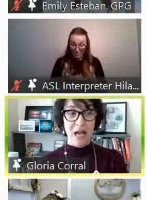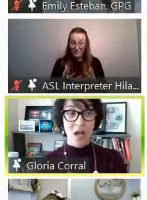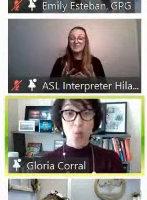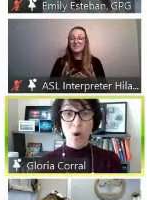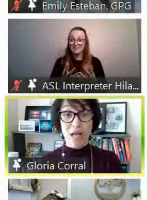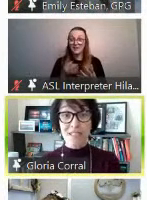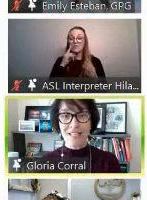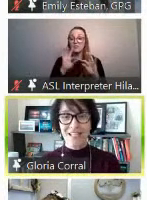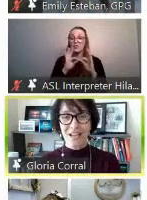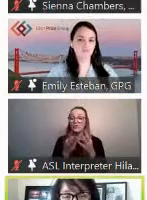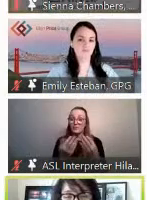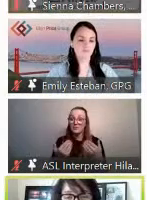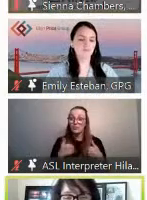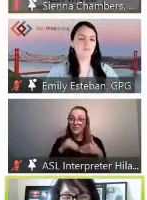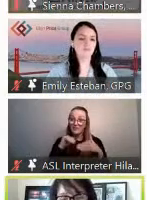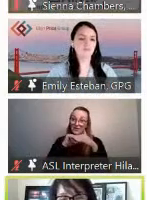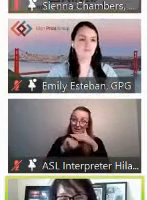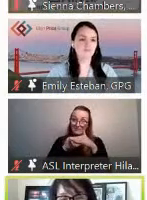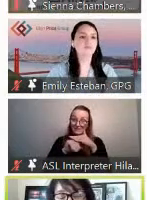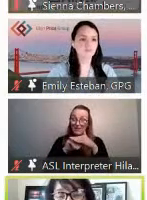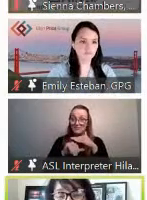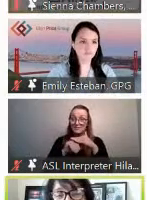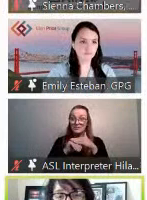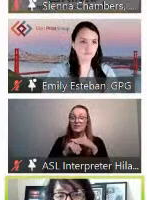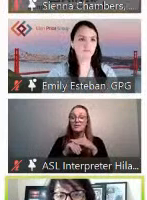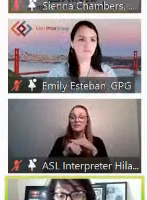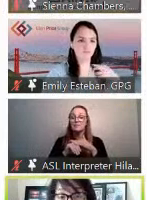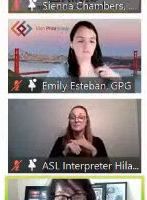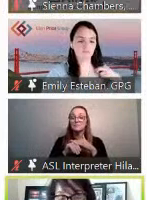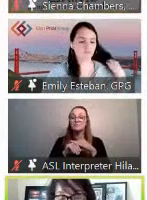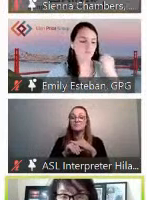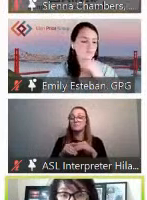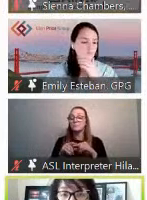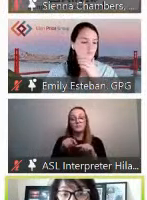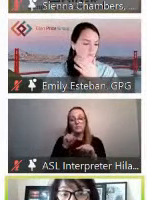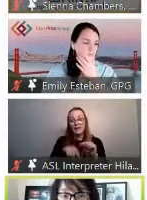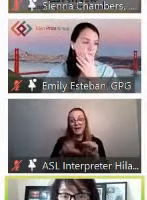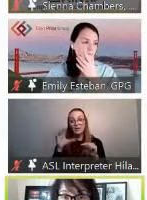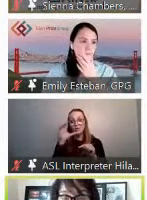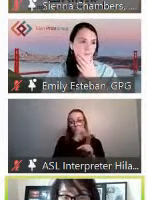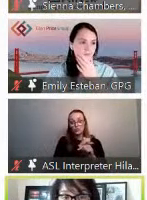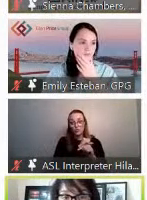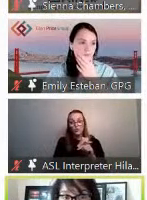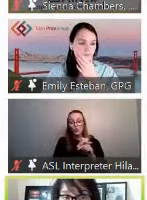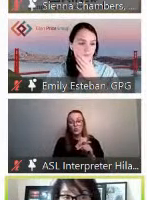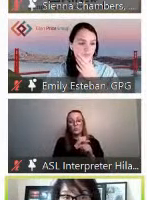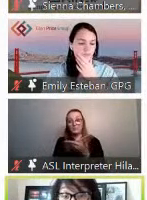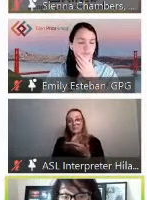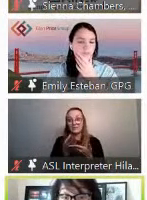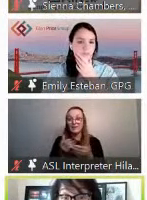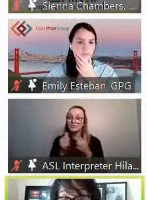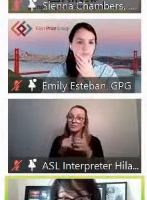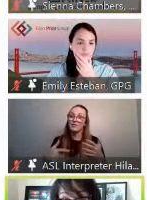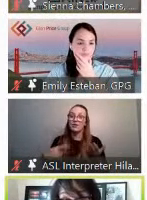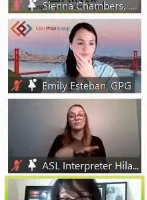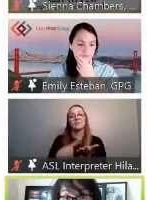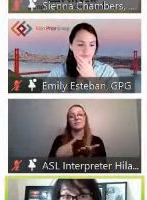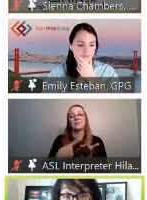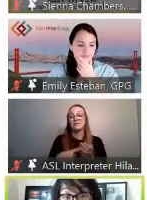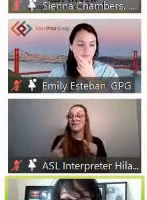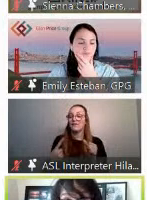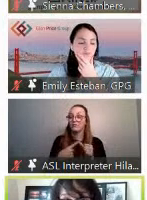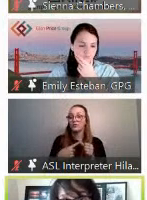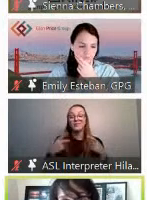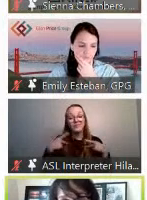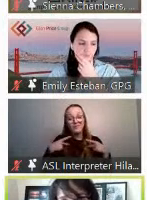access. Once we can't assume that if we haven't talked about what are those physical